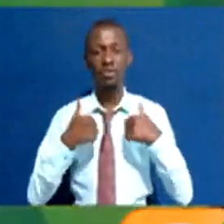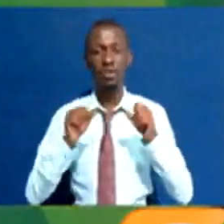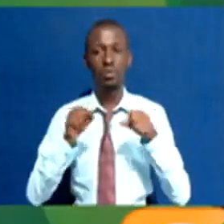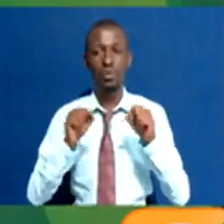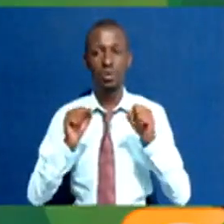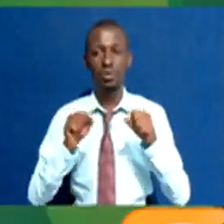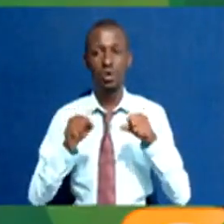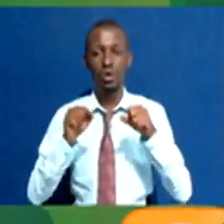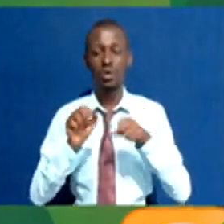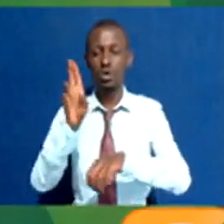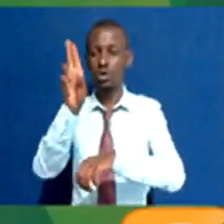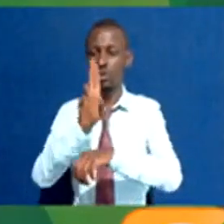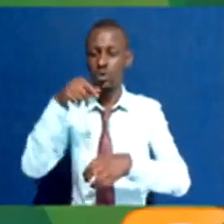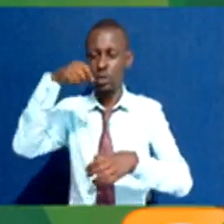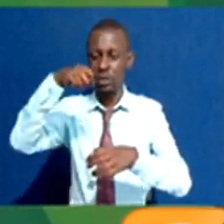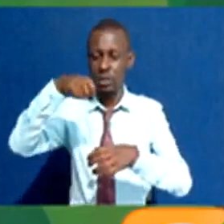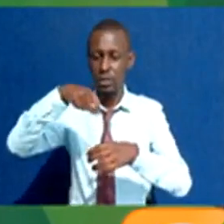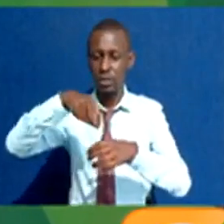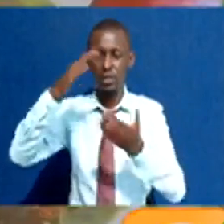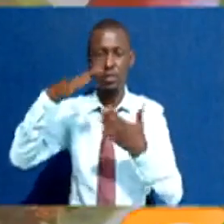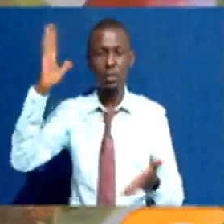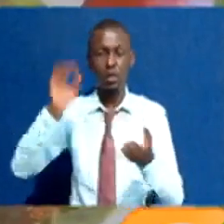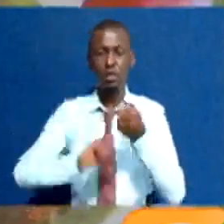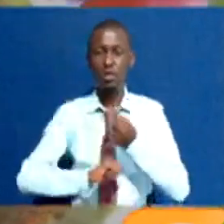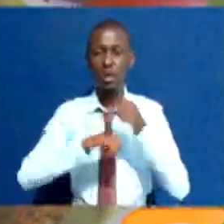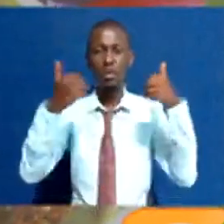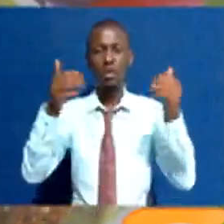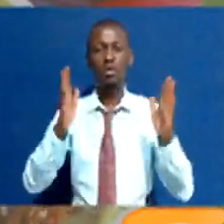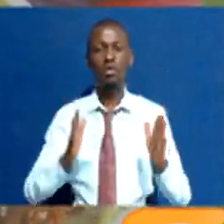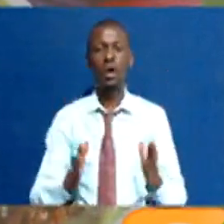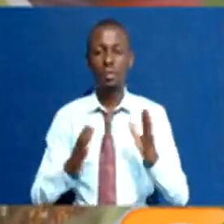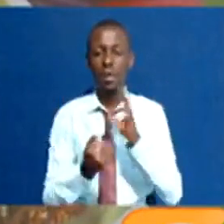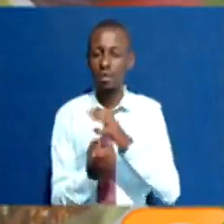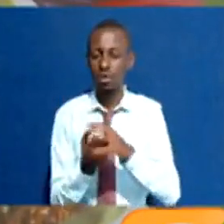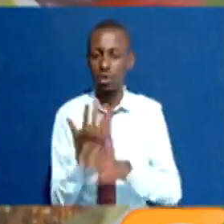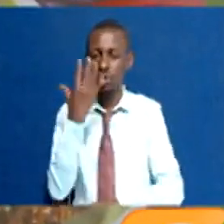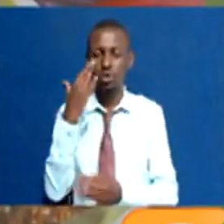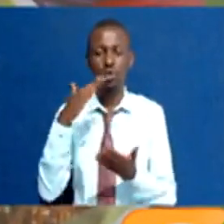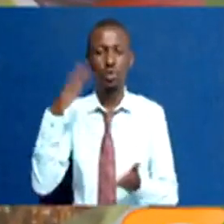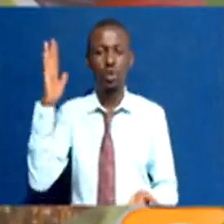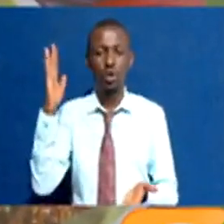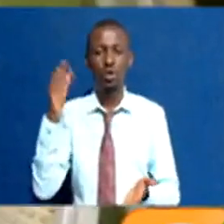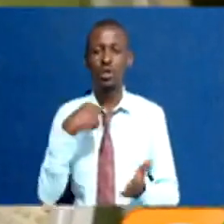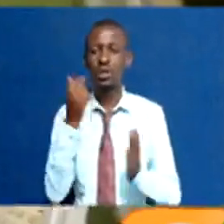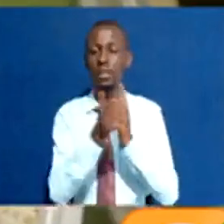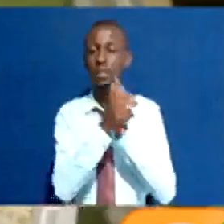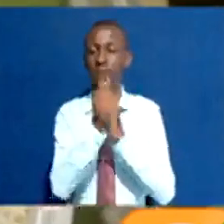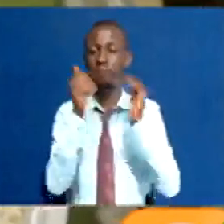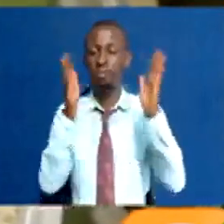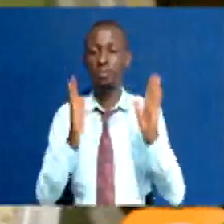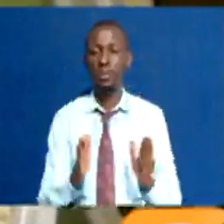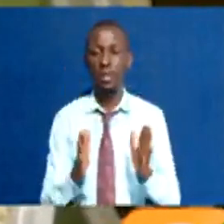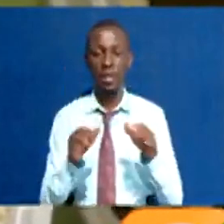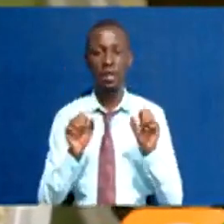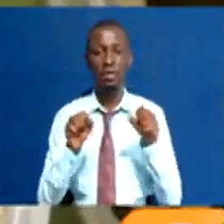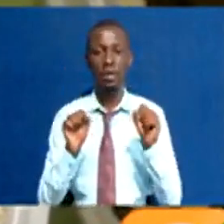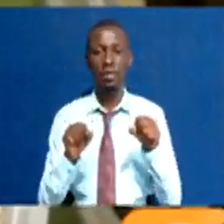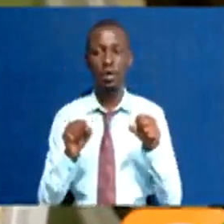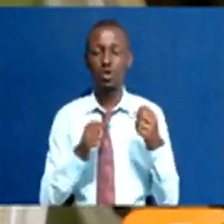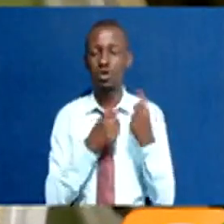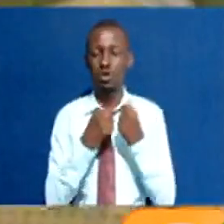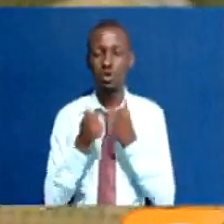the uptake of such seeds to enable smallholder farmers enhance productivity. Experts reckon tackling constraints such as